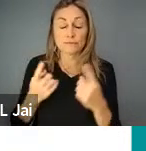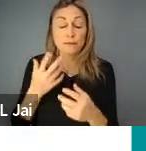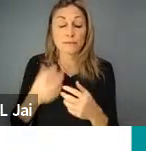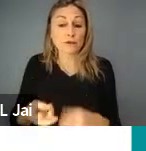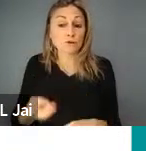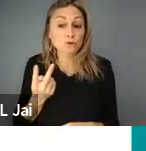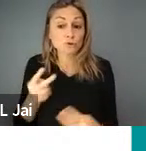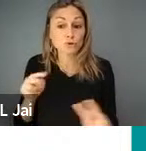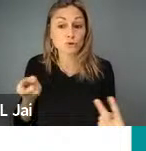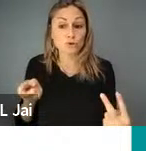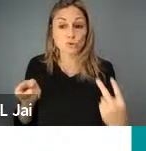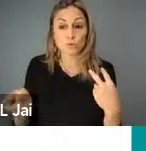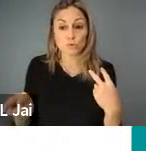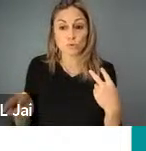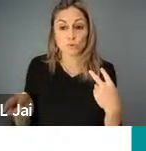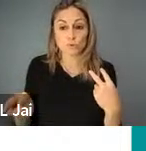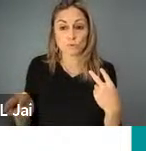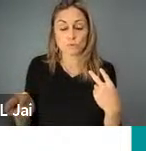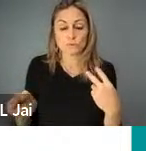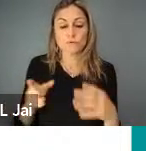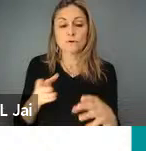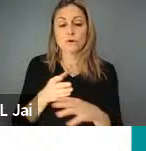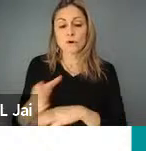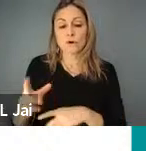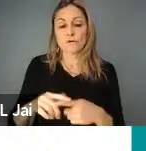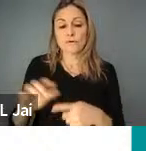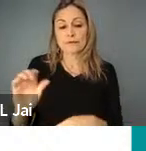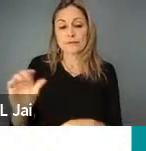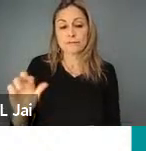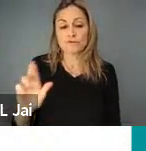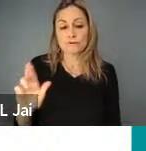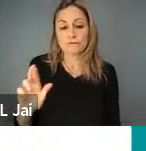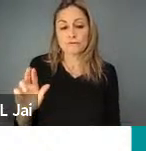lanes across the Columbia River bridges.